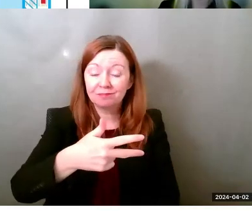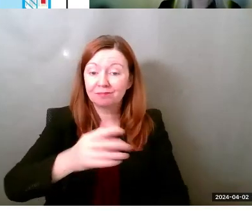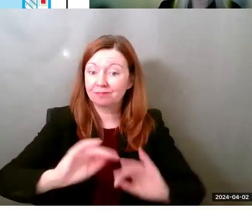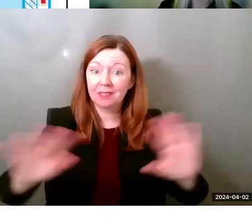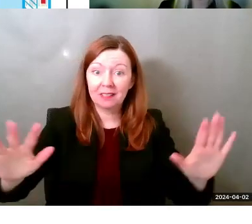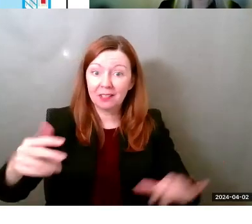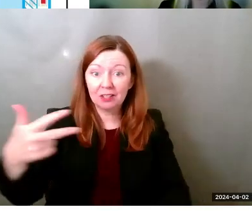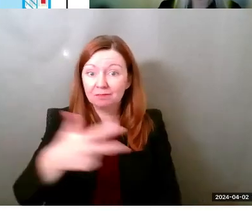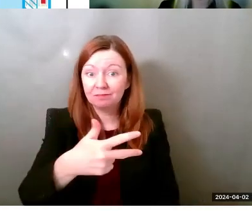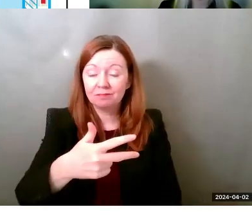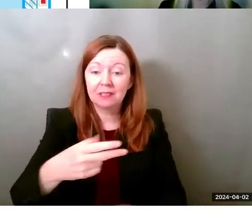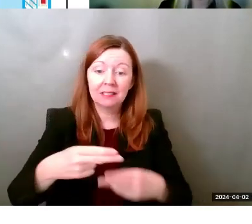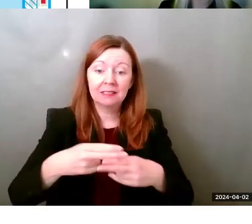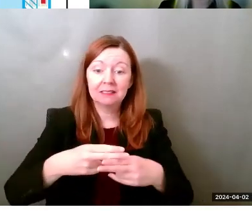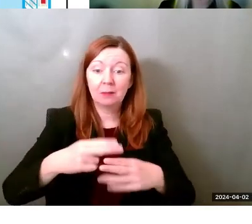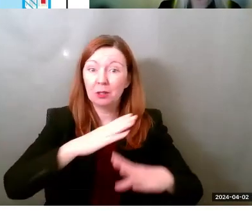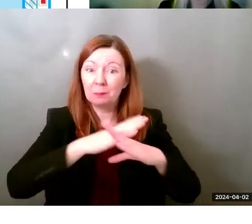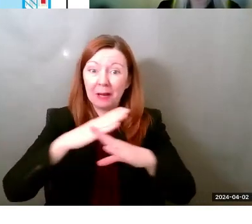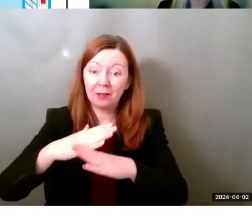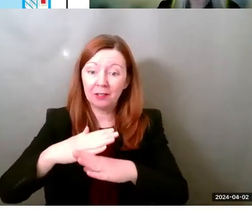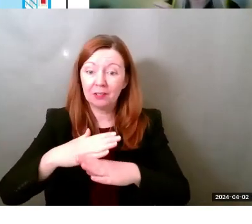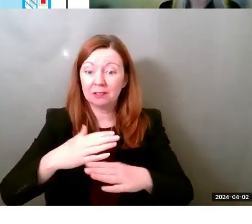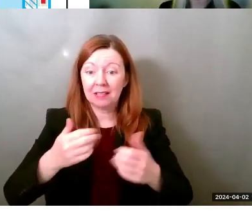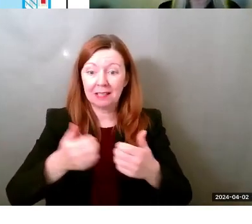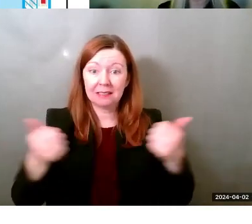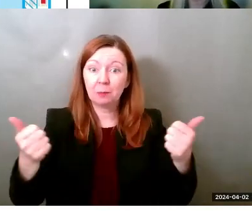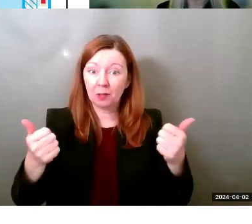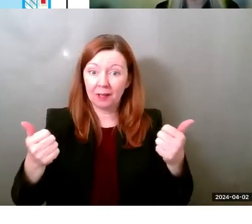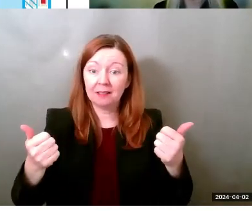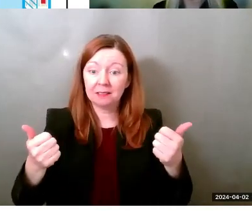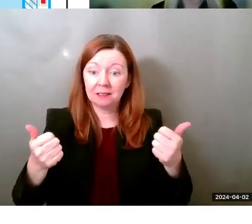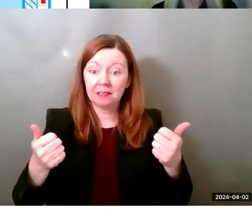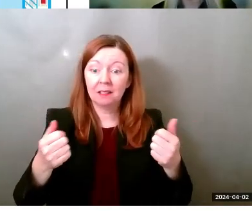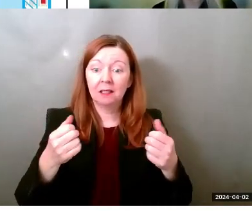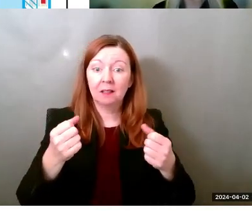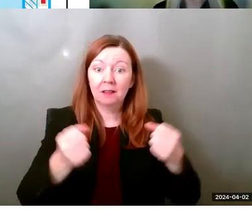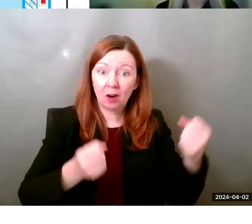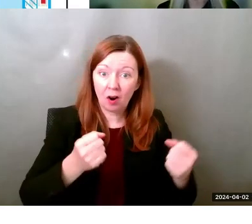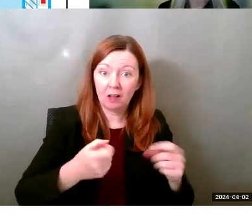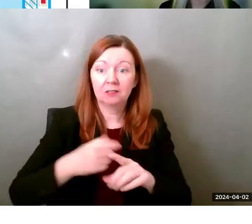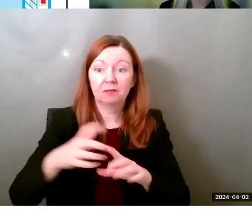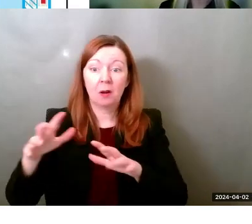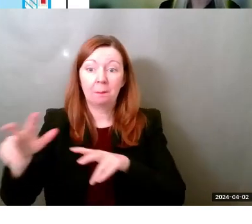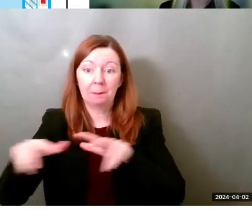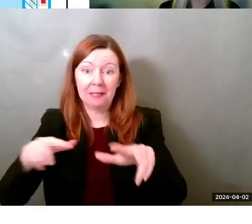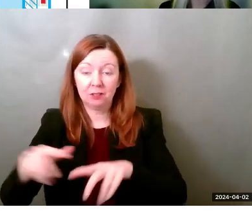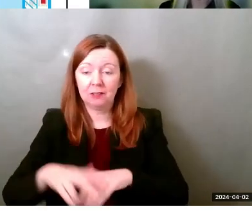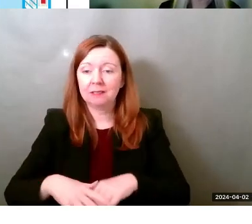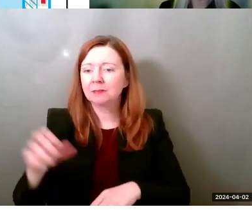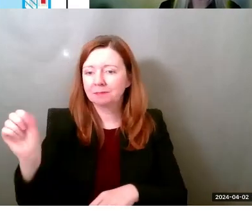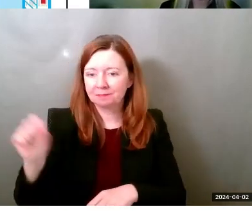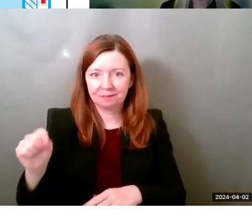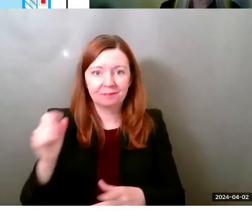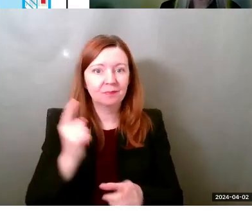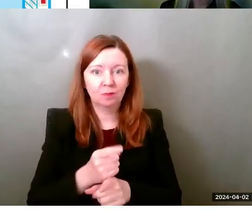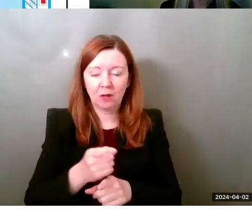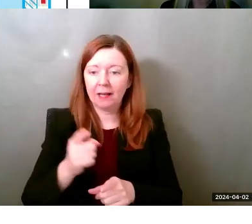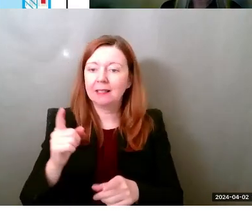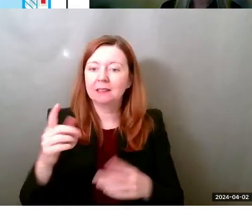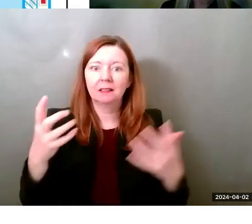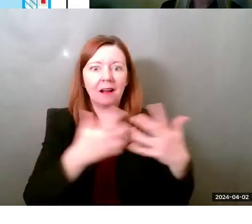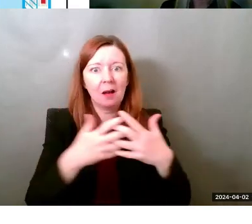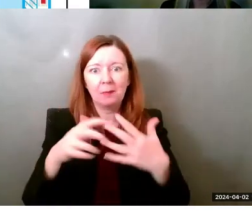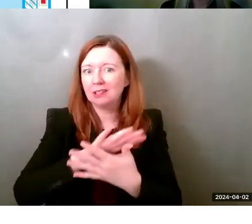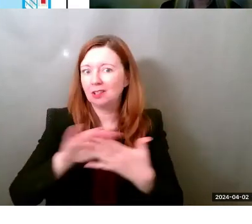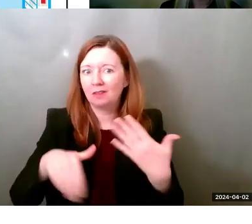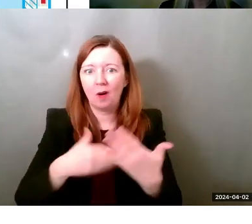visible. It's temporary barriers that would separate the autos from the pedestrians. Yeah, Alex, you're absolutely right. It'll be a combination